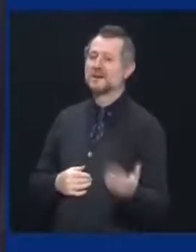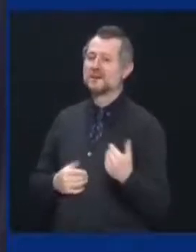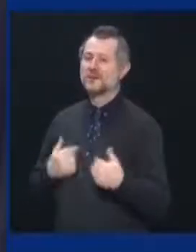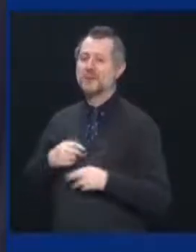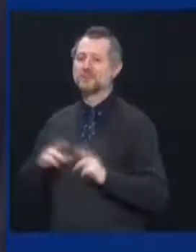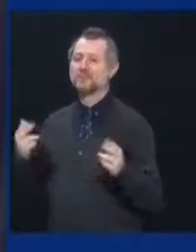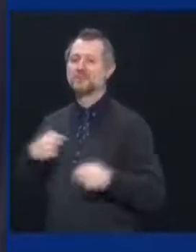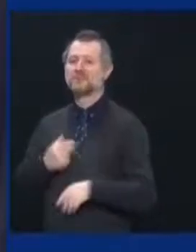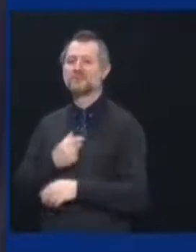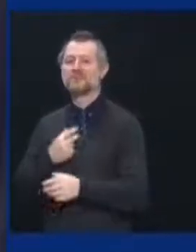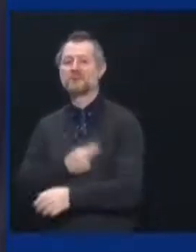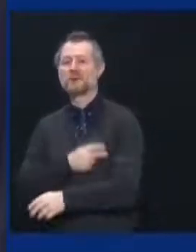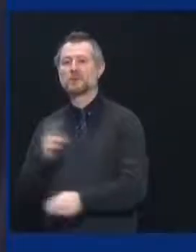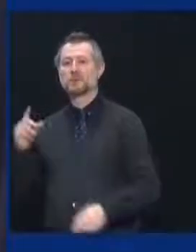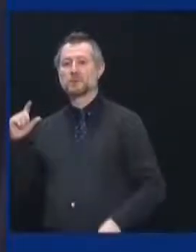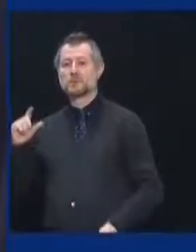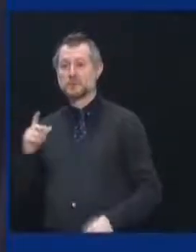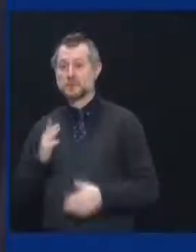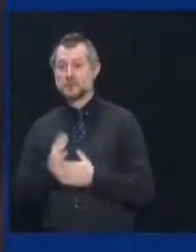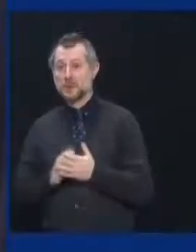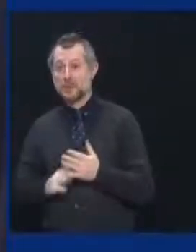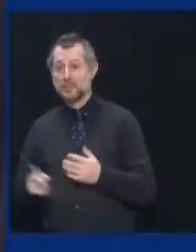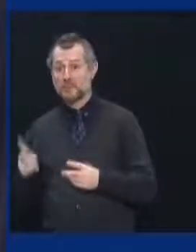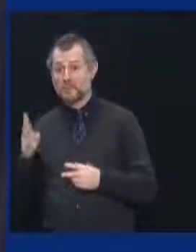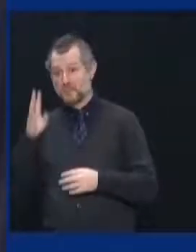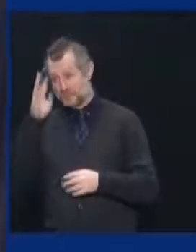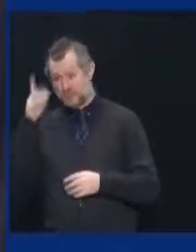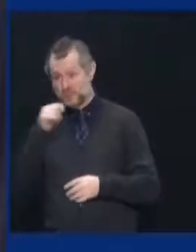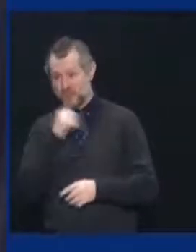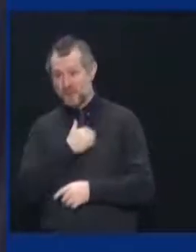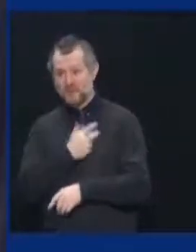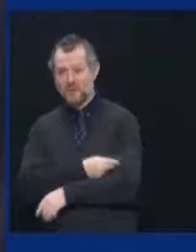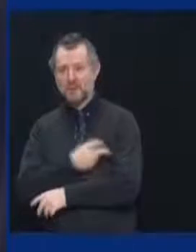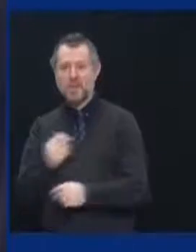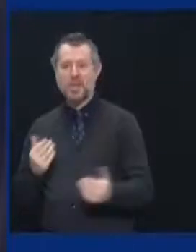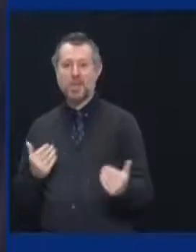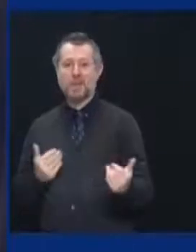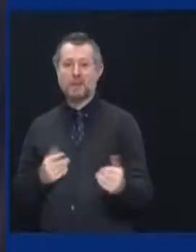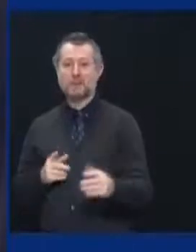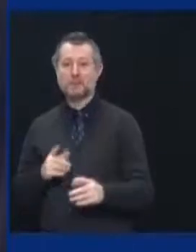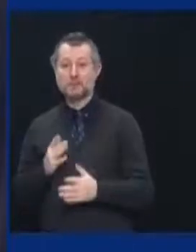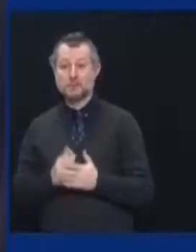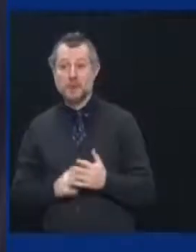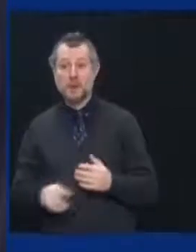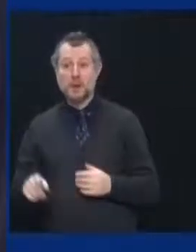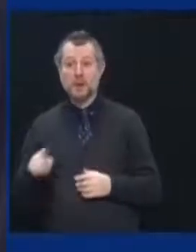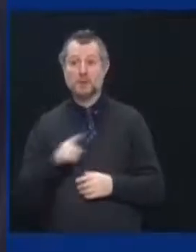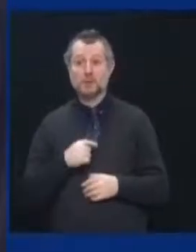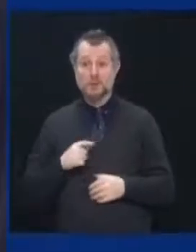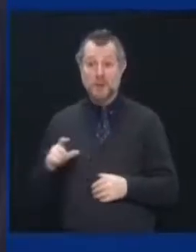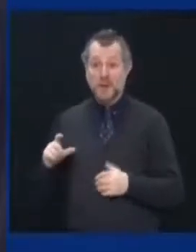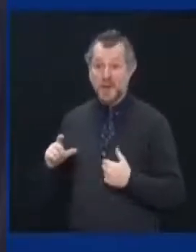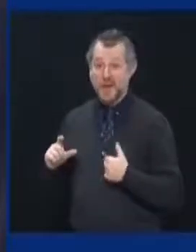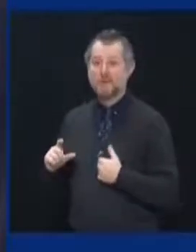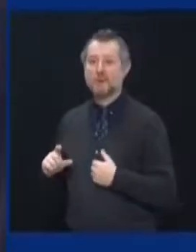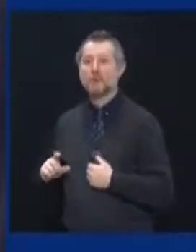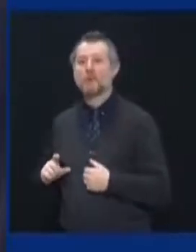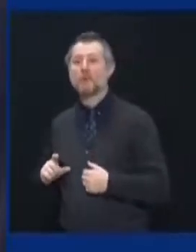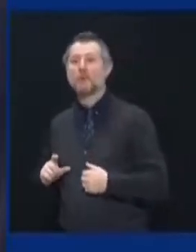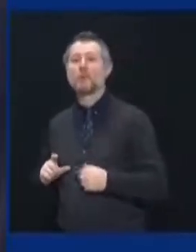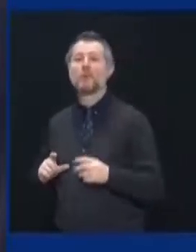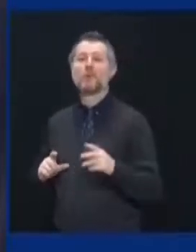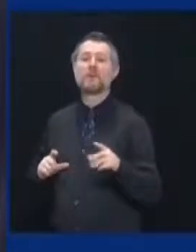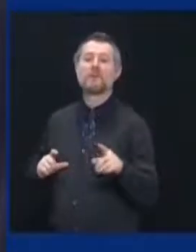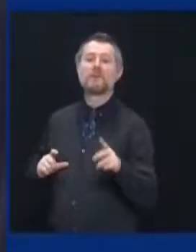Some of it will be fraudulent, but some vaccine along the way, some vials,